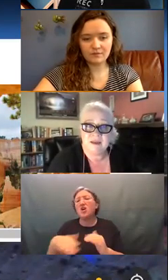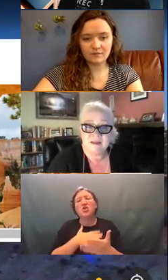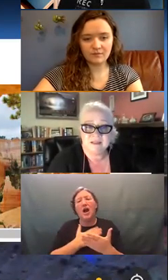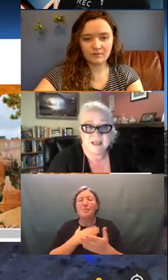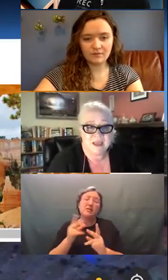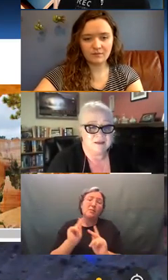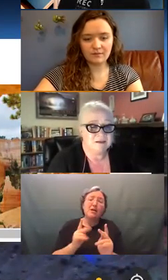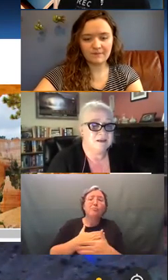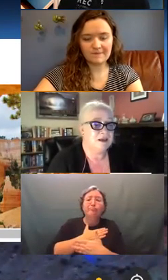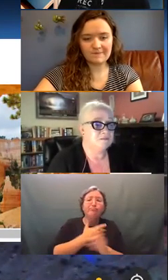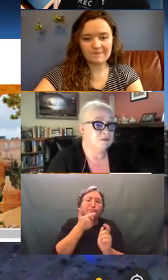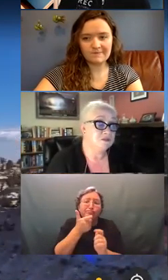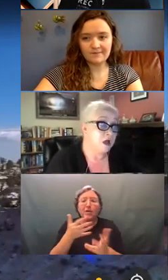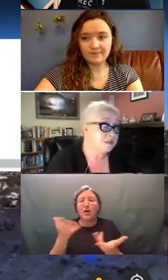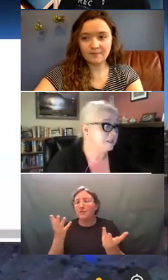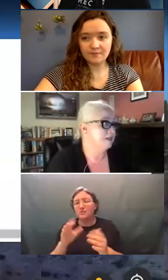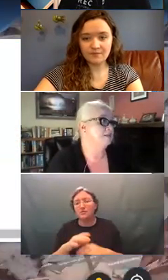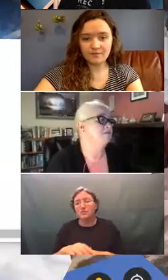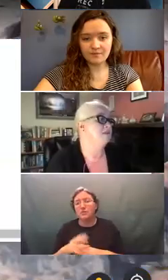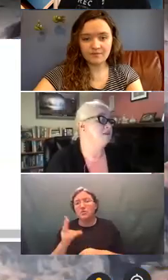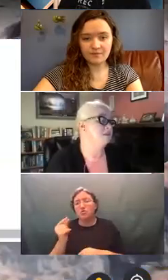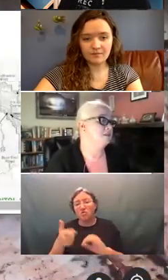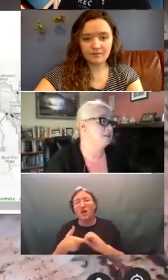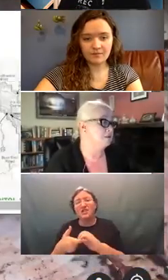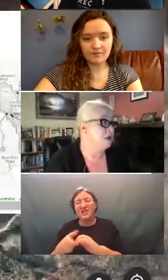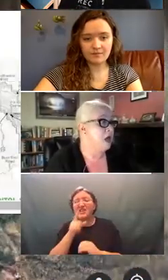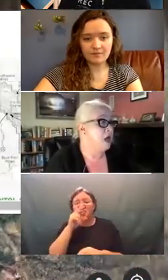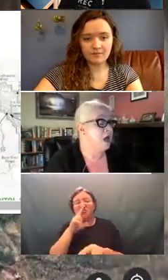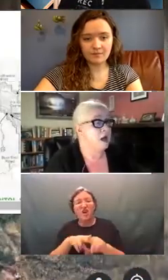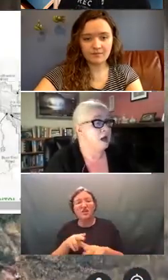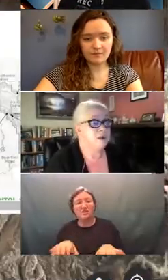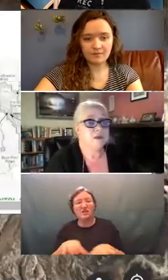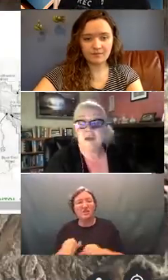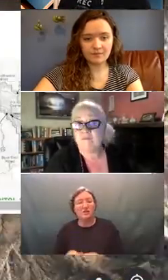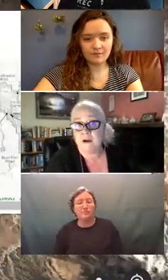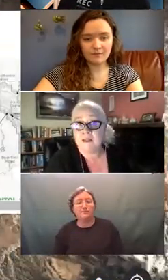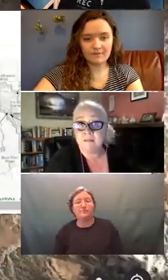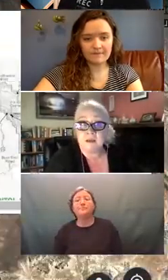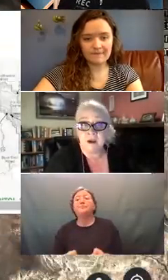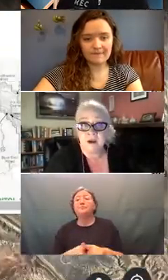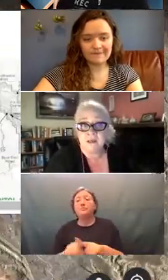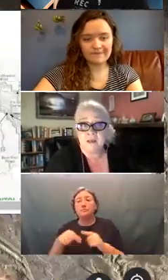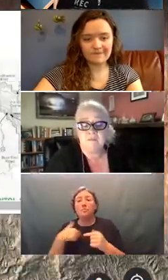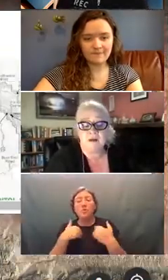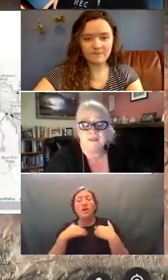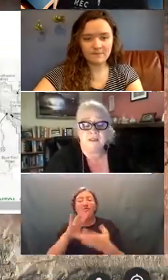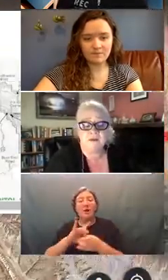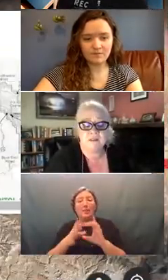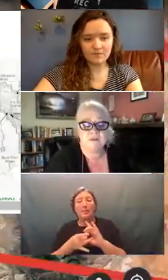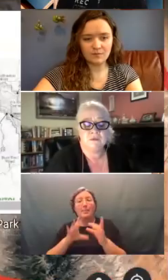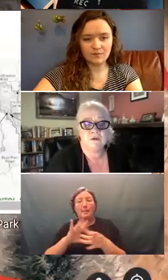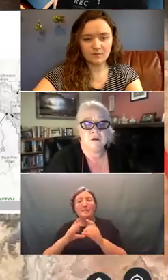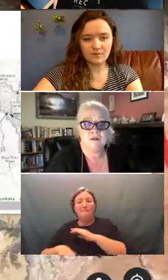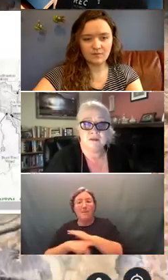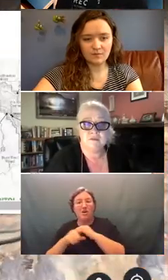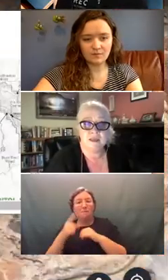love it. And so dog sledding is a fun thing to do. We also have our Olympic Park in Park City, because